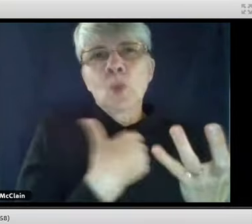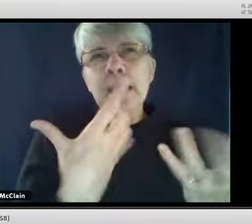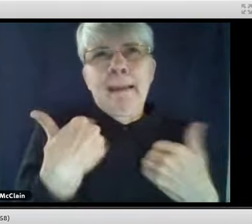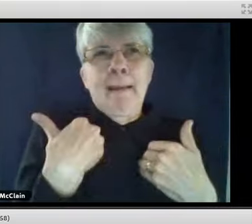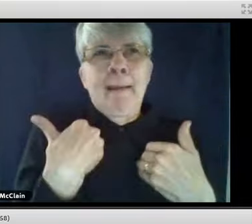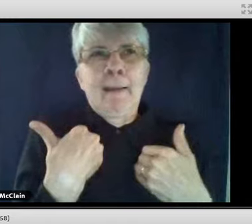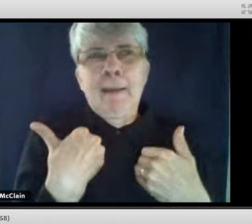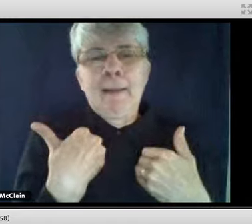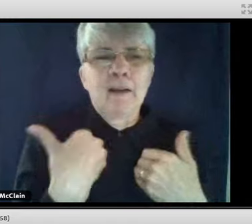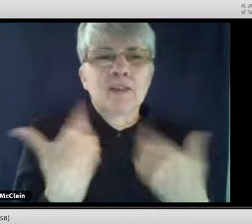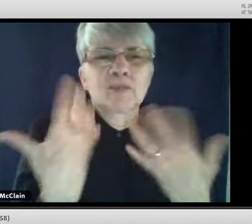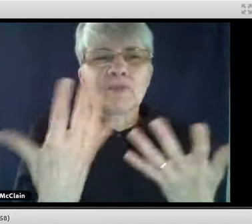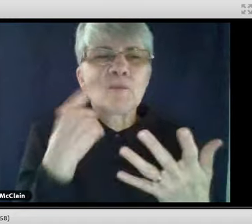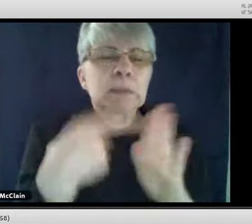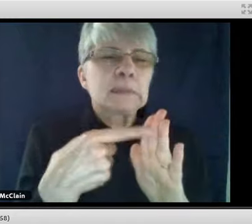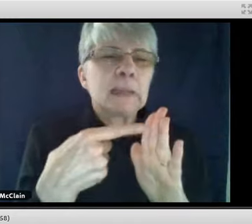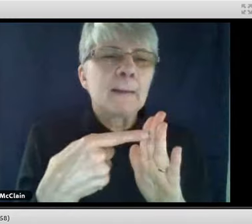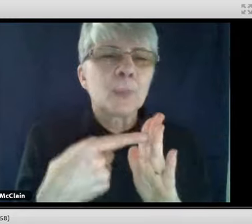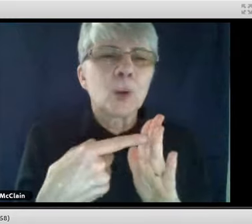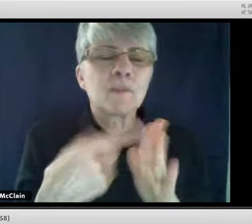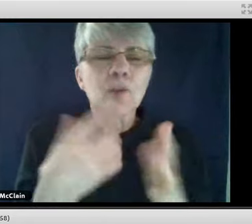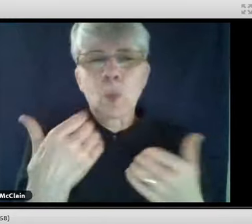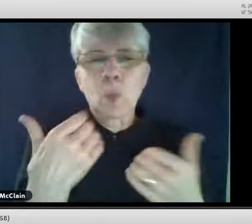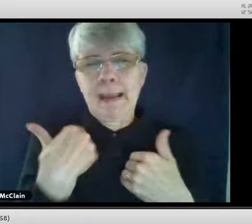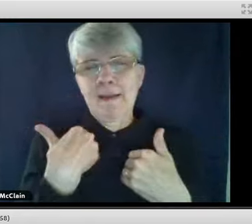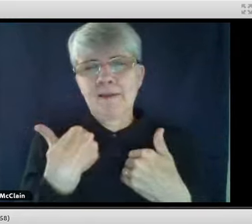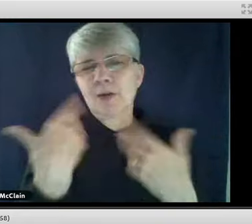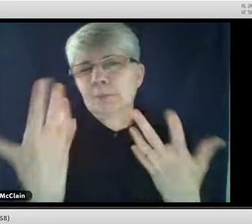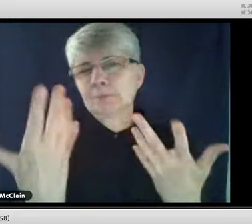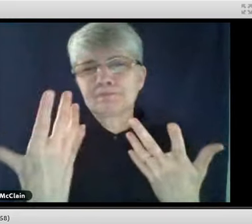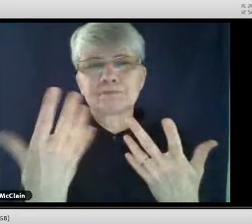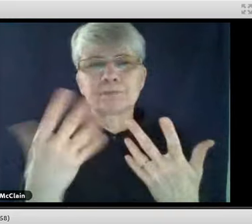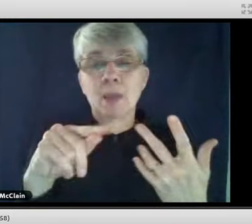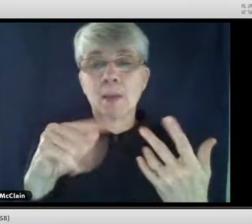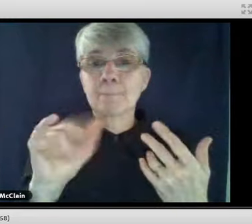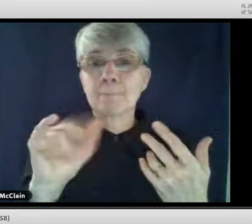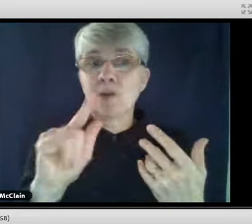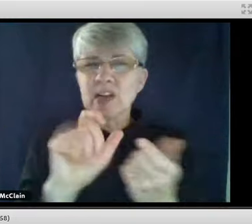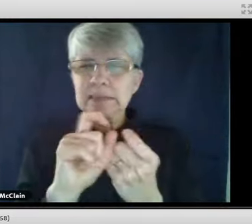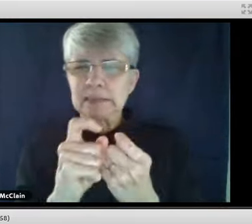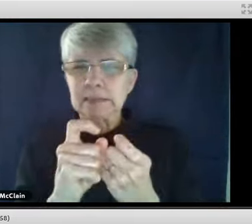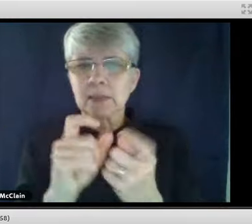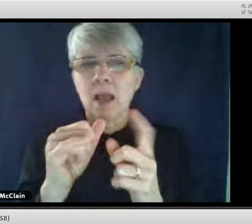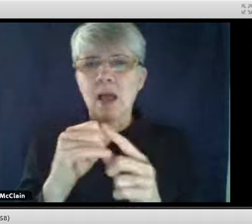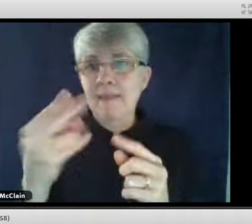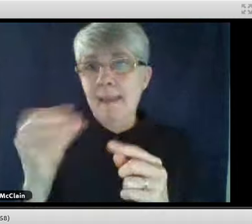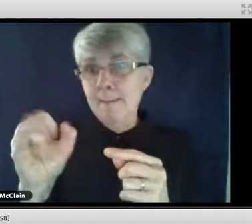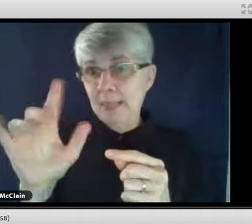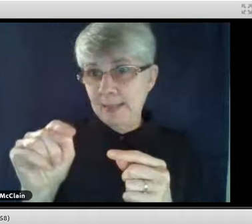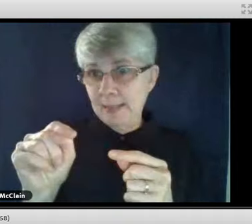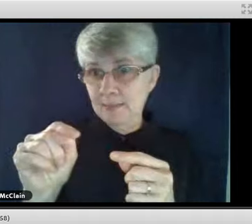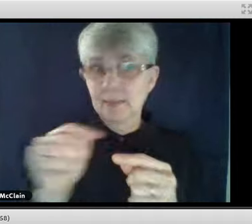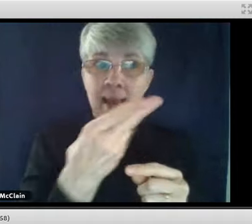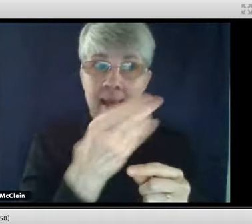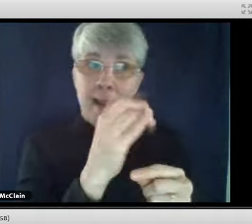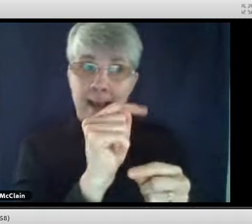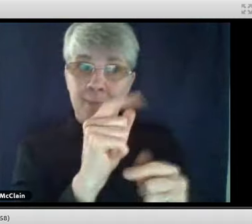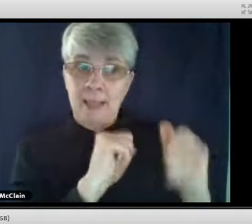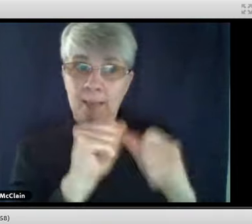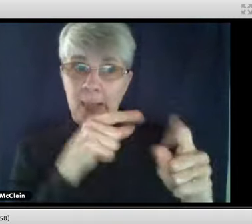have, let's just say we have a paraphrase of Hamlet, okay? So we have Hamlet, the play, and then we have someone